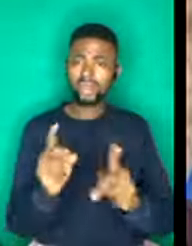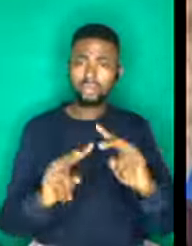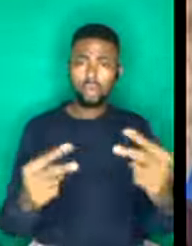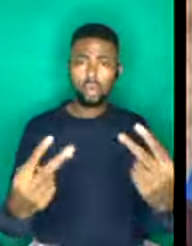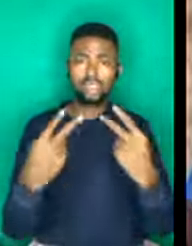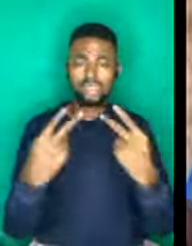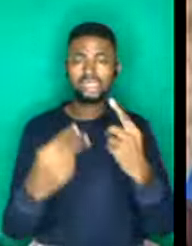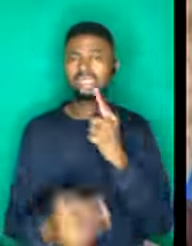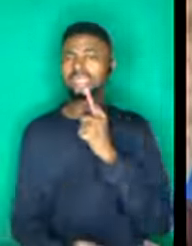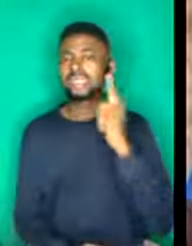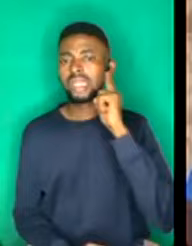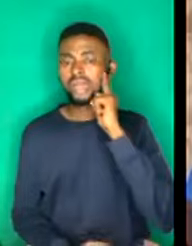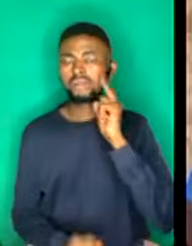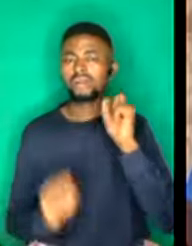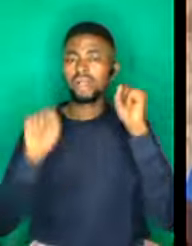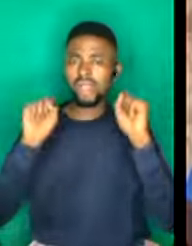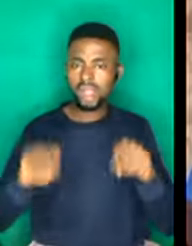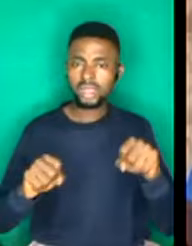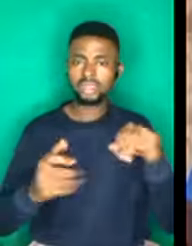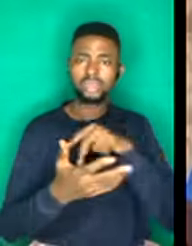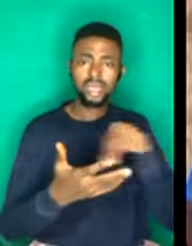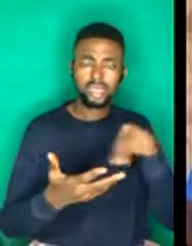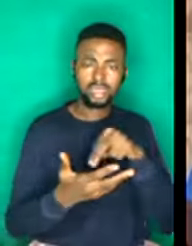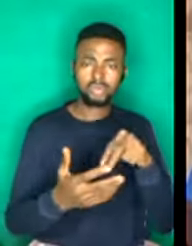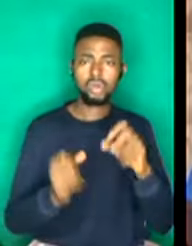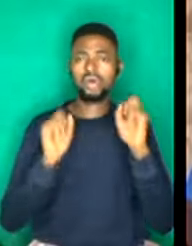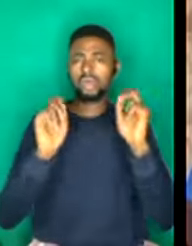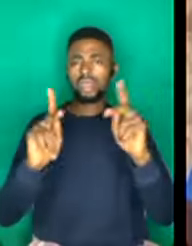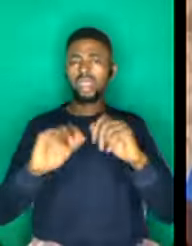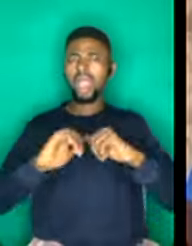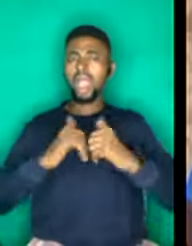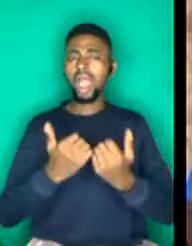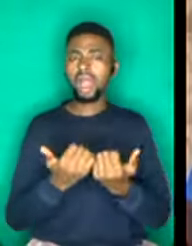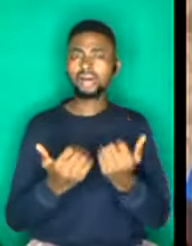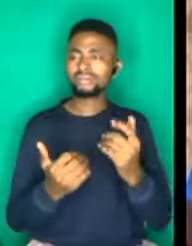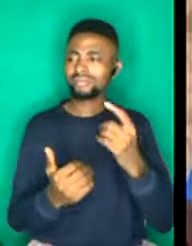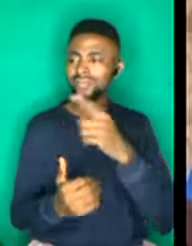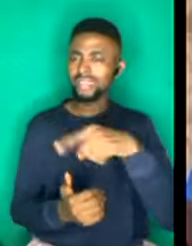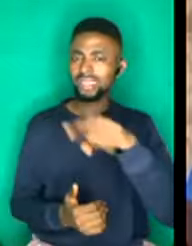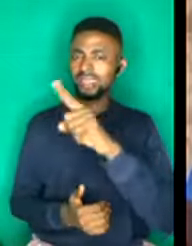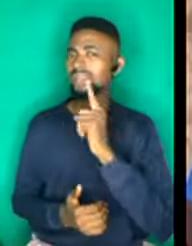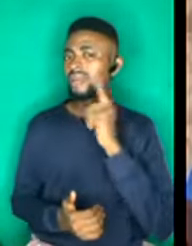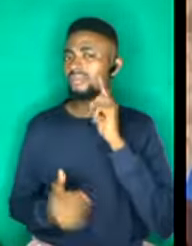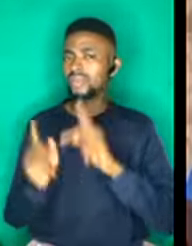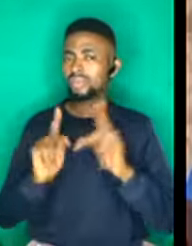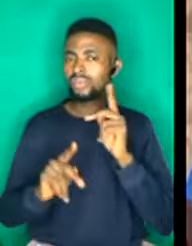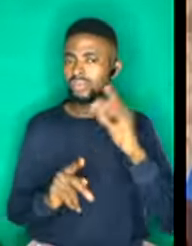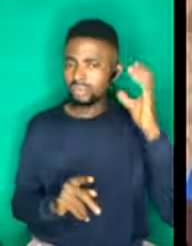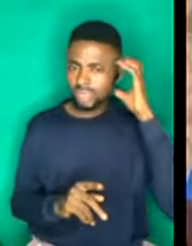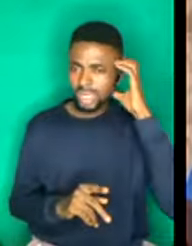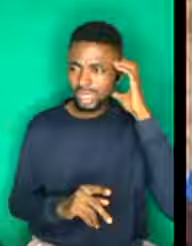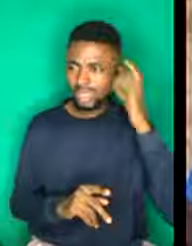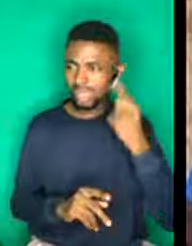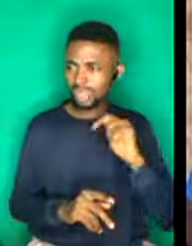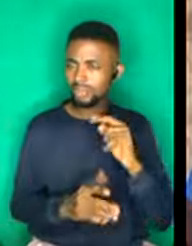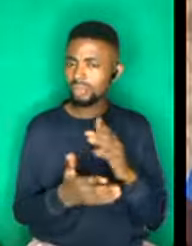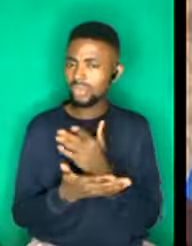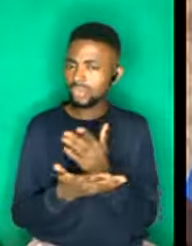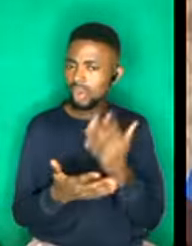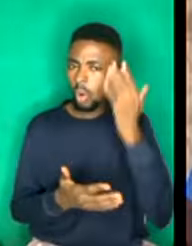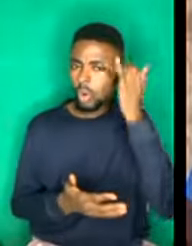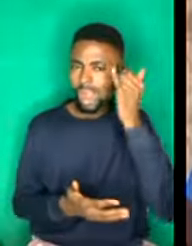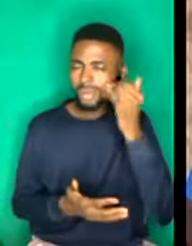dance. How come? How do they hear the music? Why should they dance? And I'm